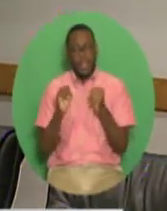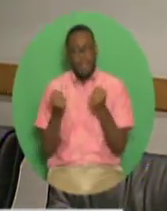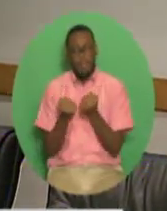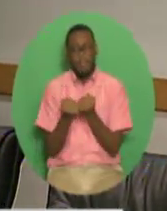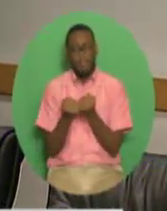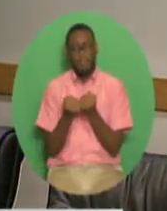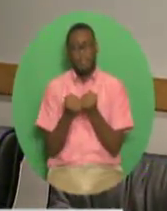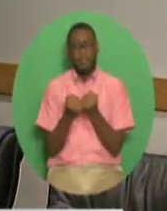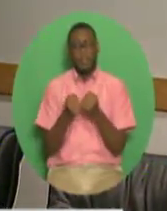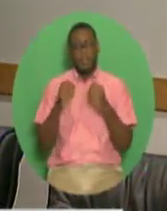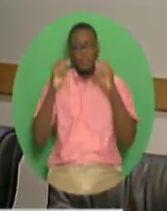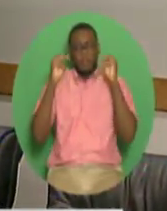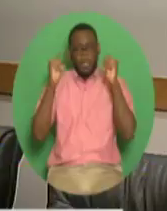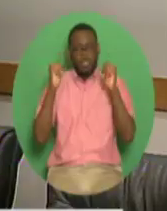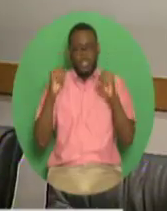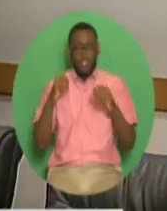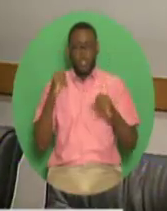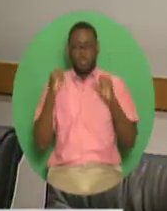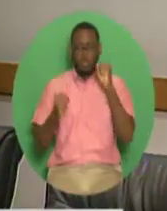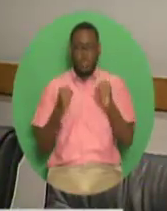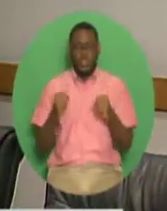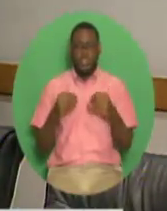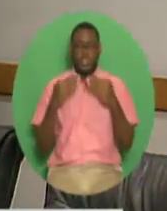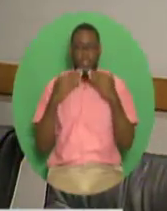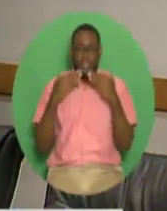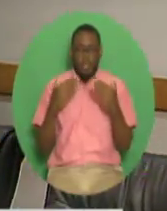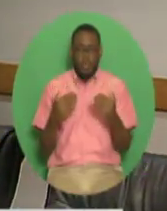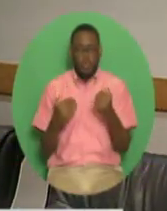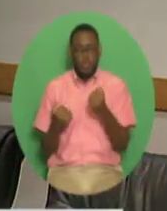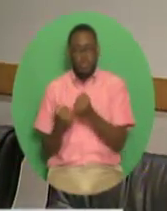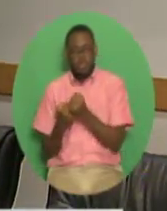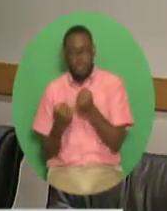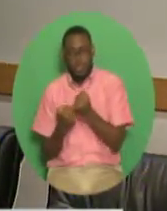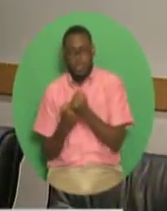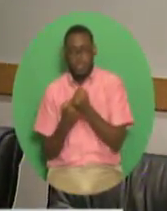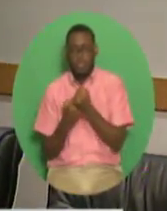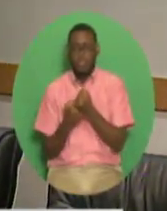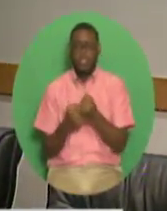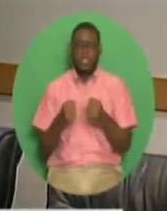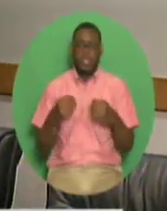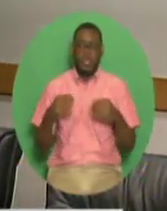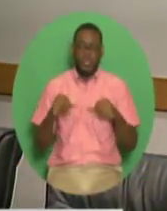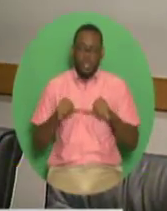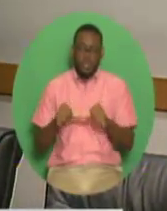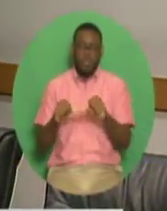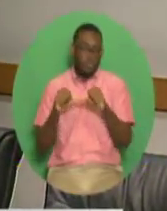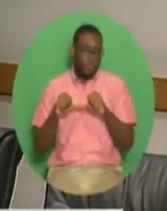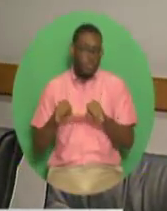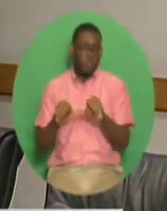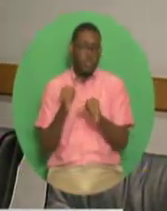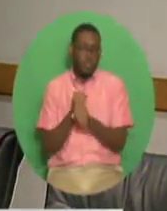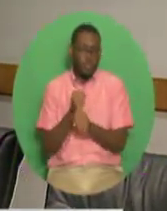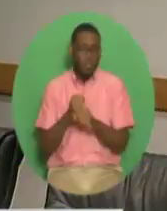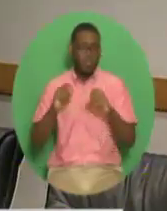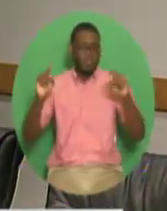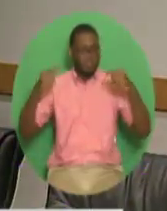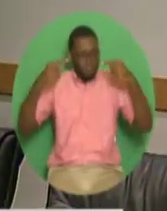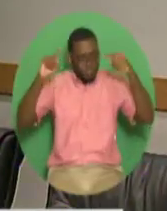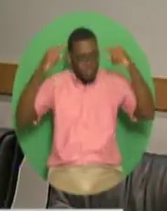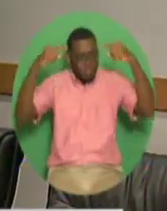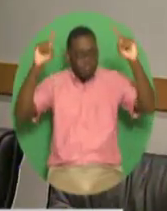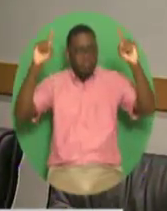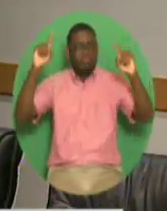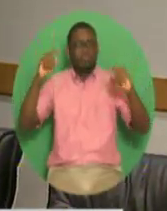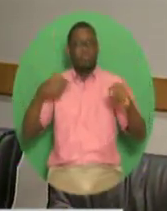that we could continue the successful work that we've been doing. Of course, I always say first and foremost, Madam Speaker, I'm a Member of Parliament for